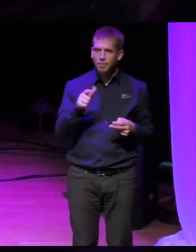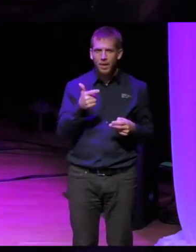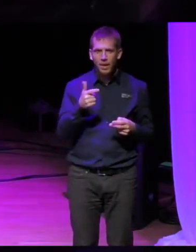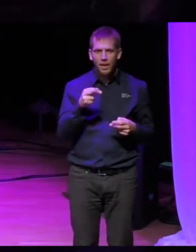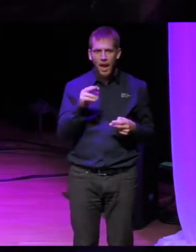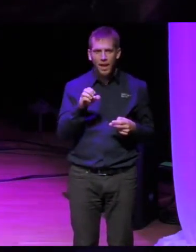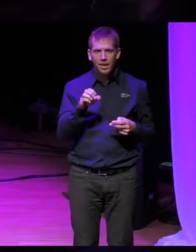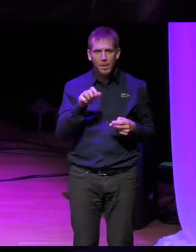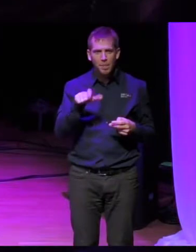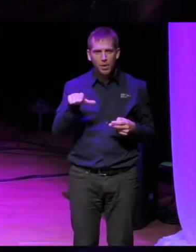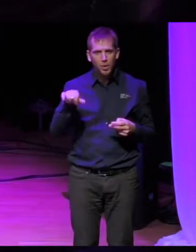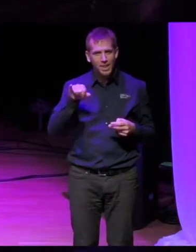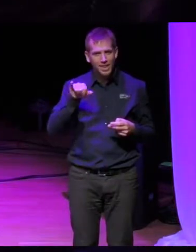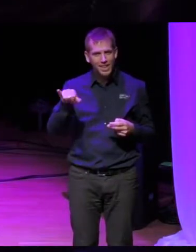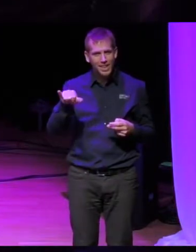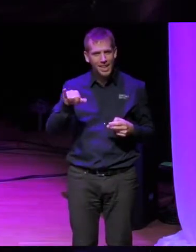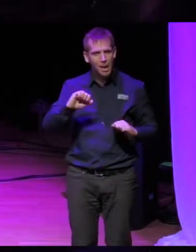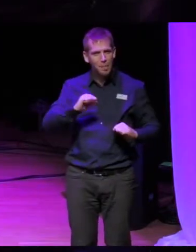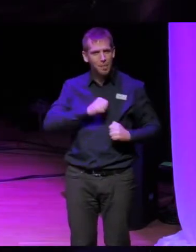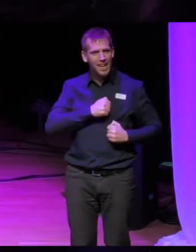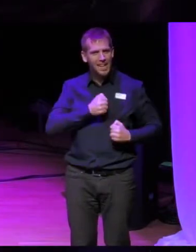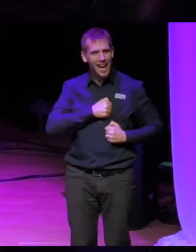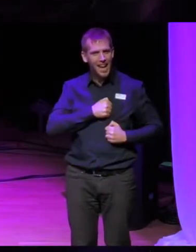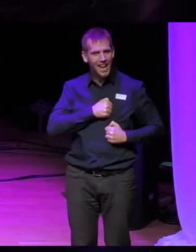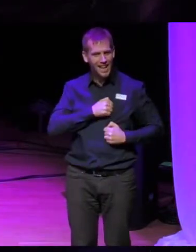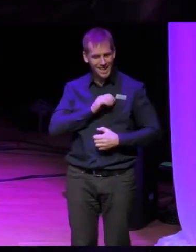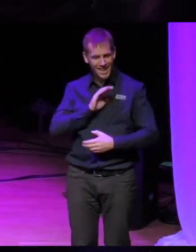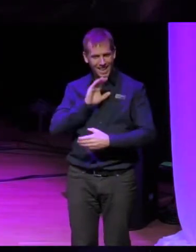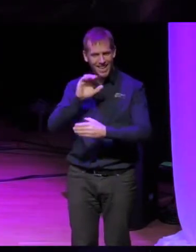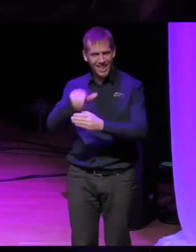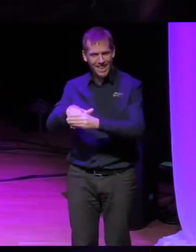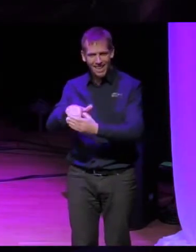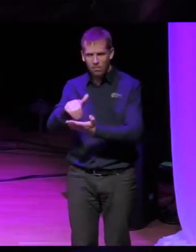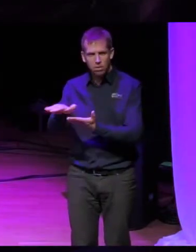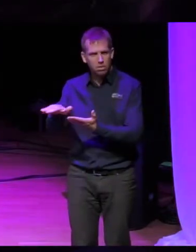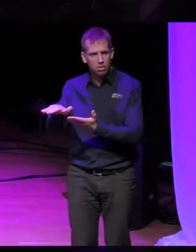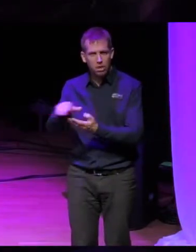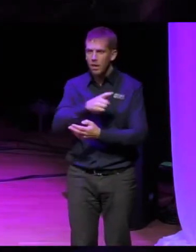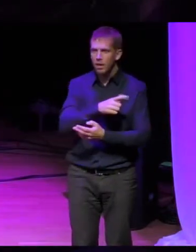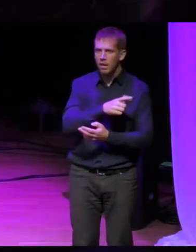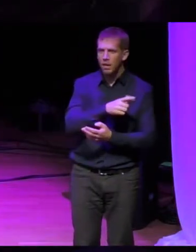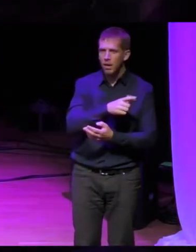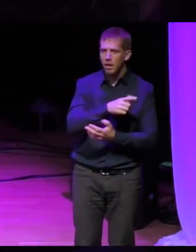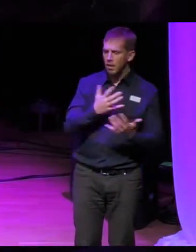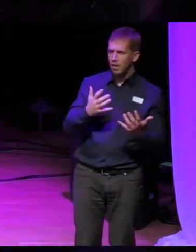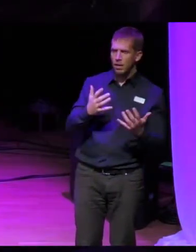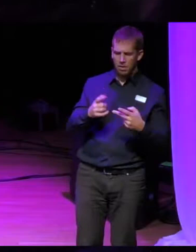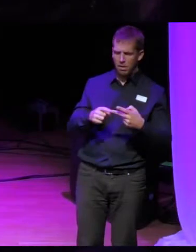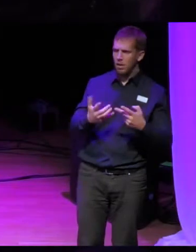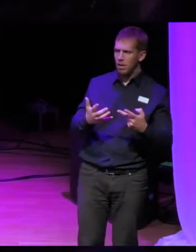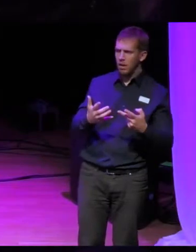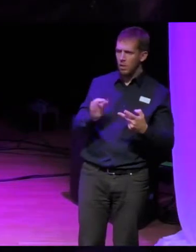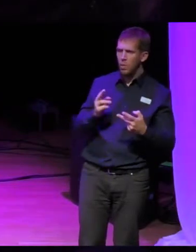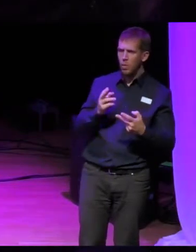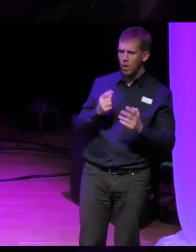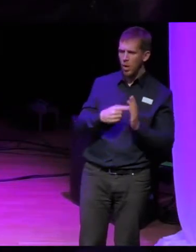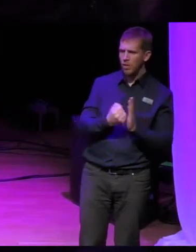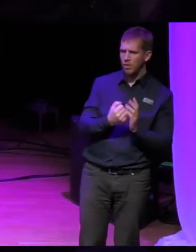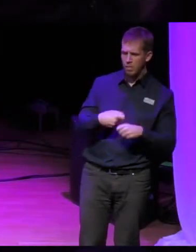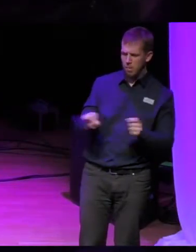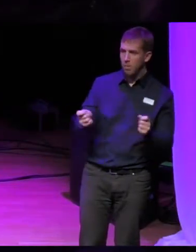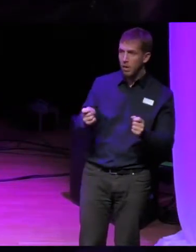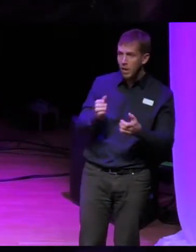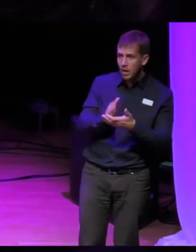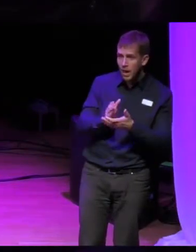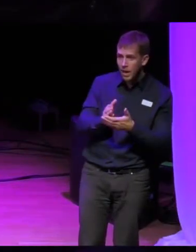transgender individuals, which was announced on Twitter with no warning. Again, no clarity. Does it apply immediately? Does this mean people who are